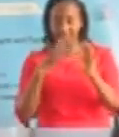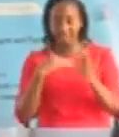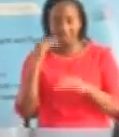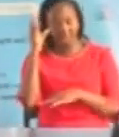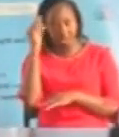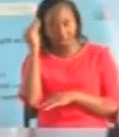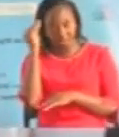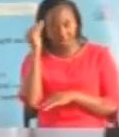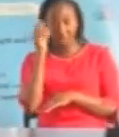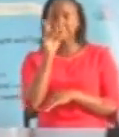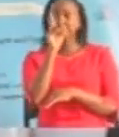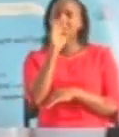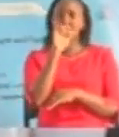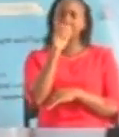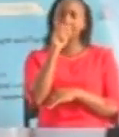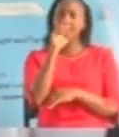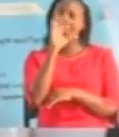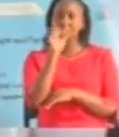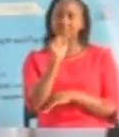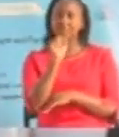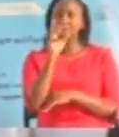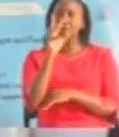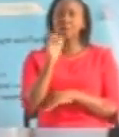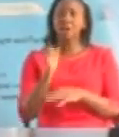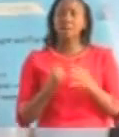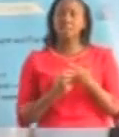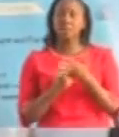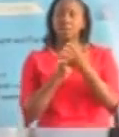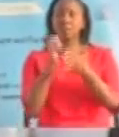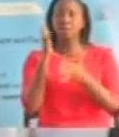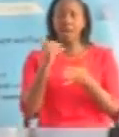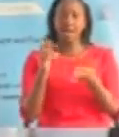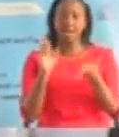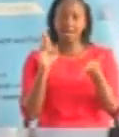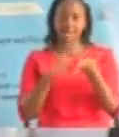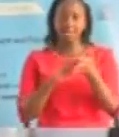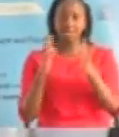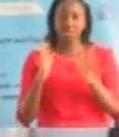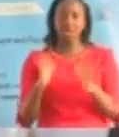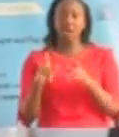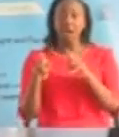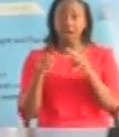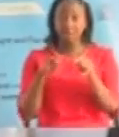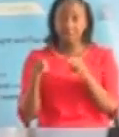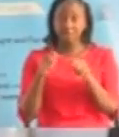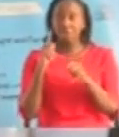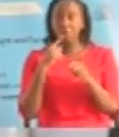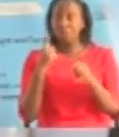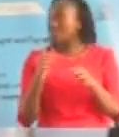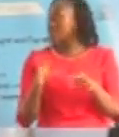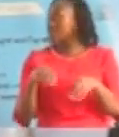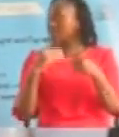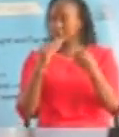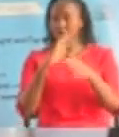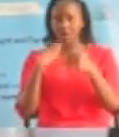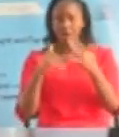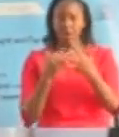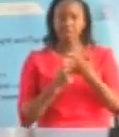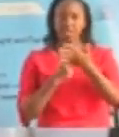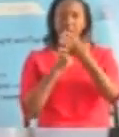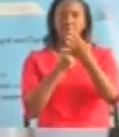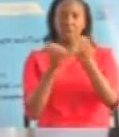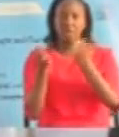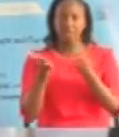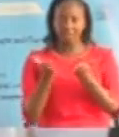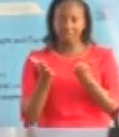were supported by registrar administration who provided all the support services that were needed at